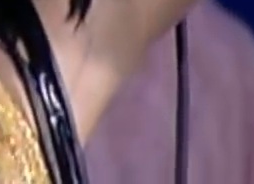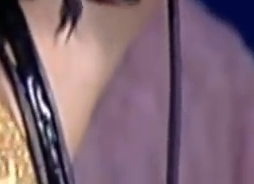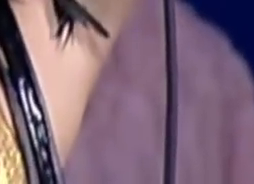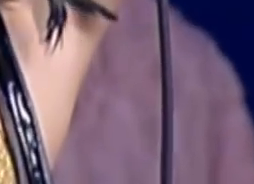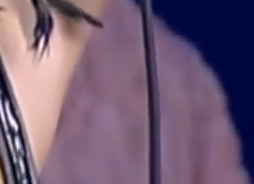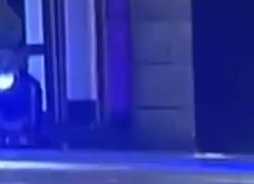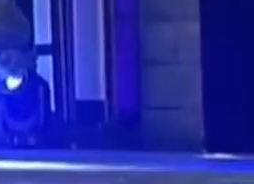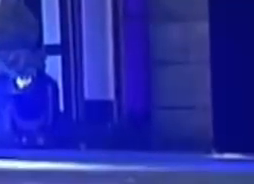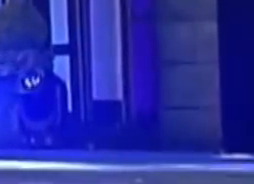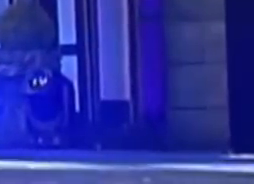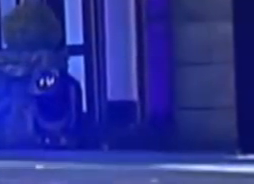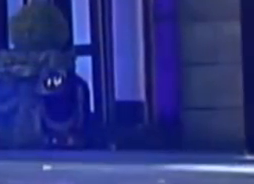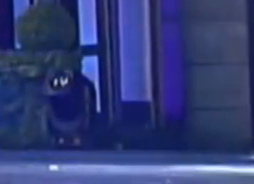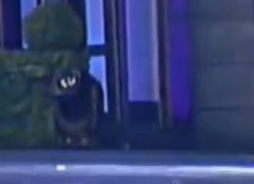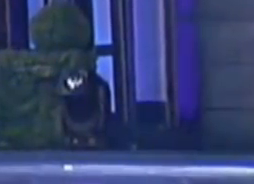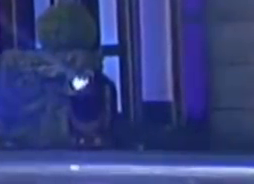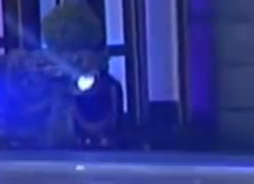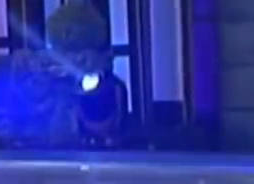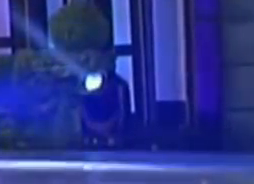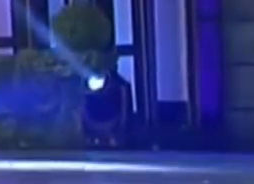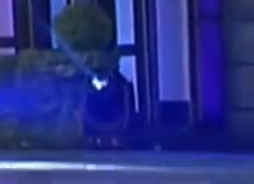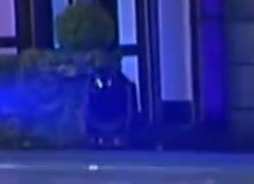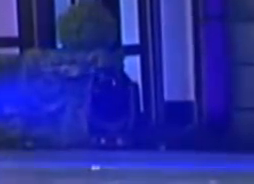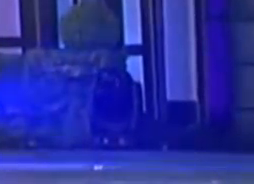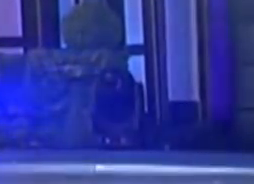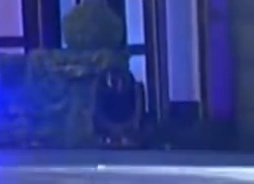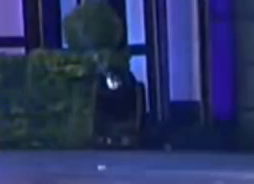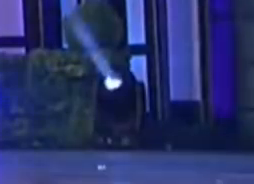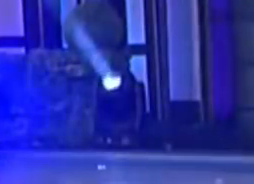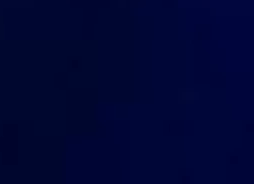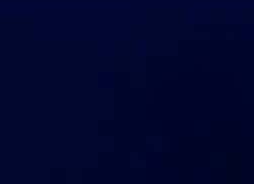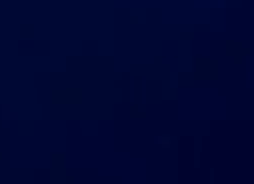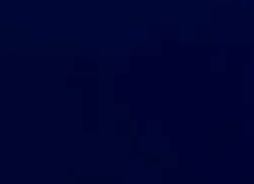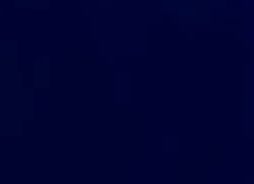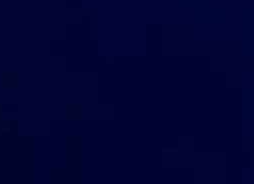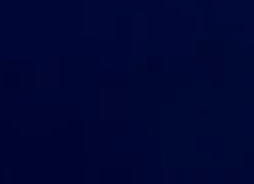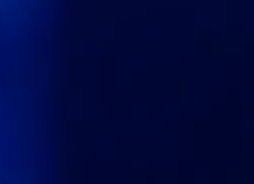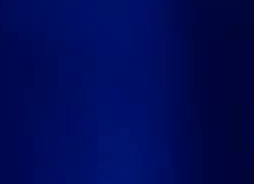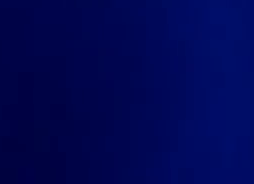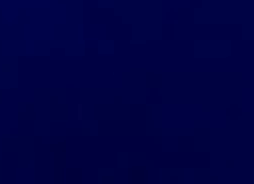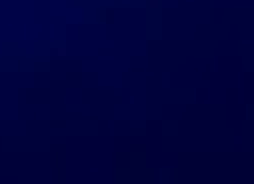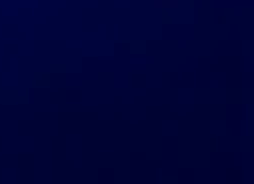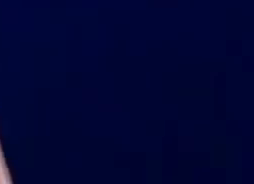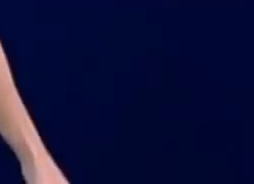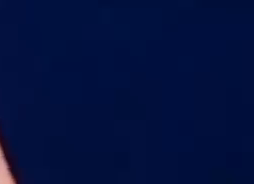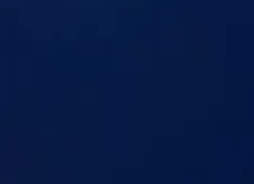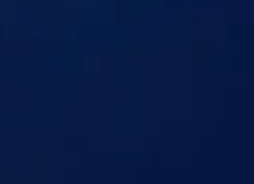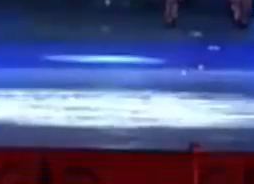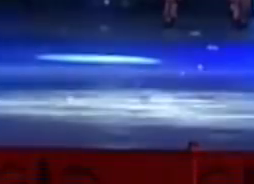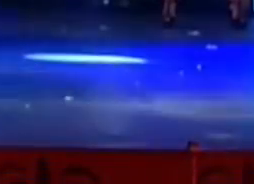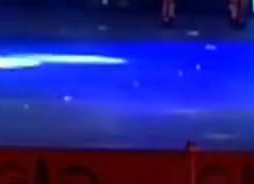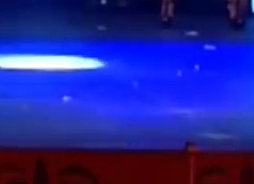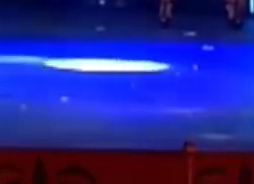Ross. All my ladies, wind to the left, sway to the right. Drop it down low and take it back high. Bitch, I don't need introduction, follow